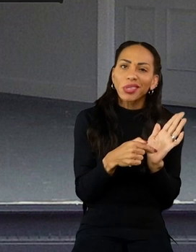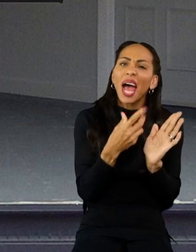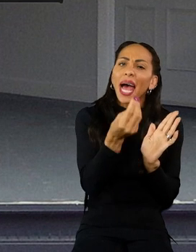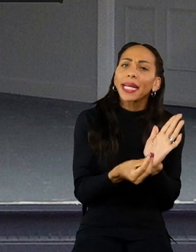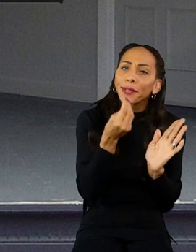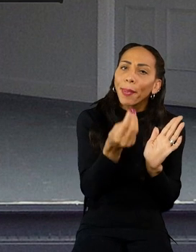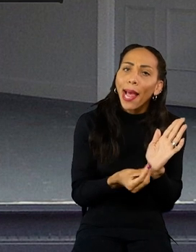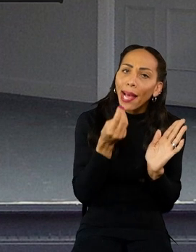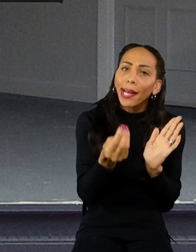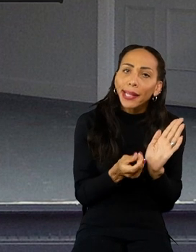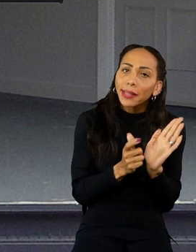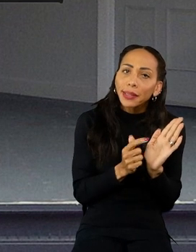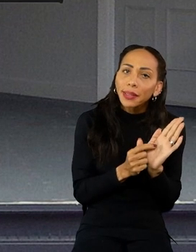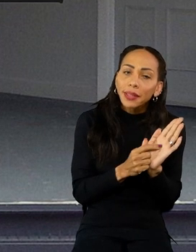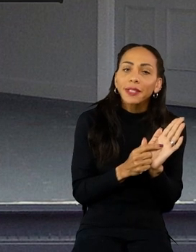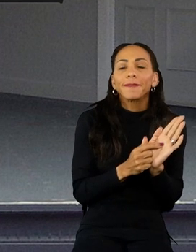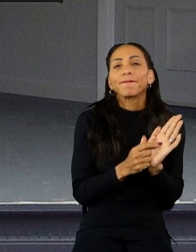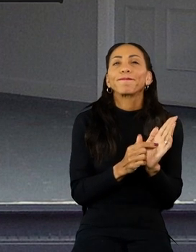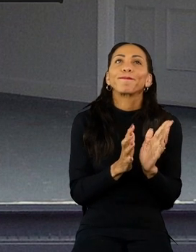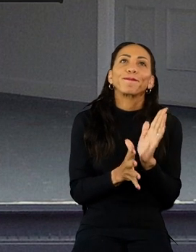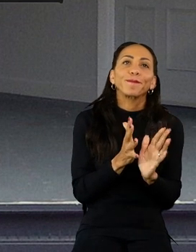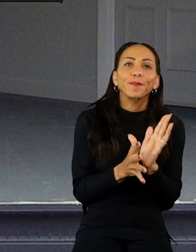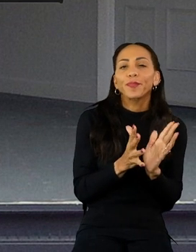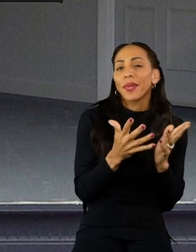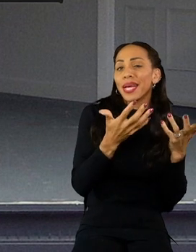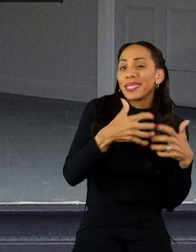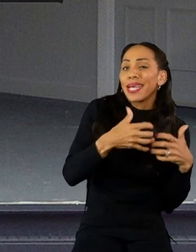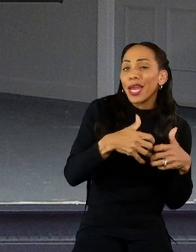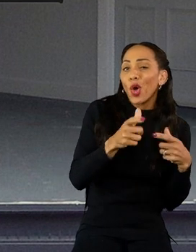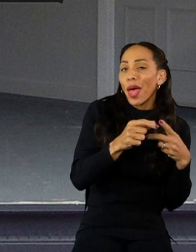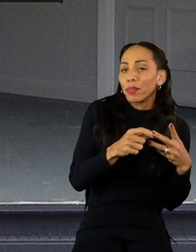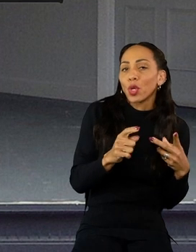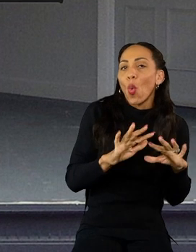ways that it can work and kind of maybe break down